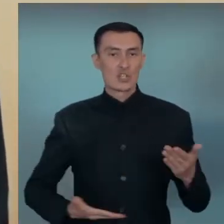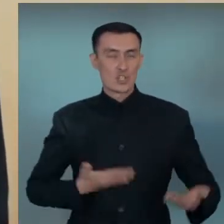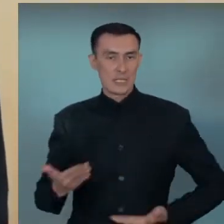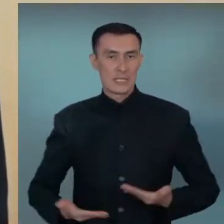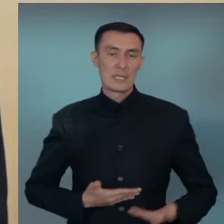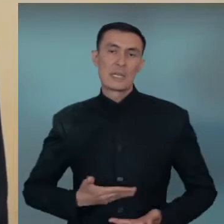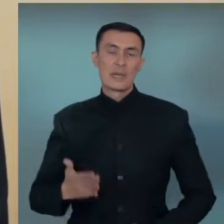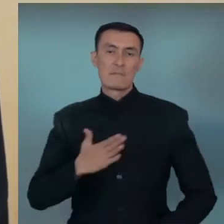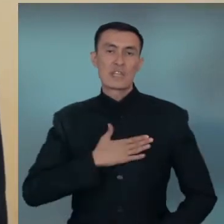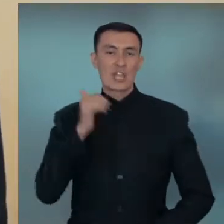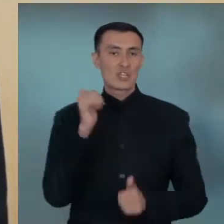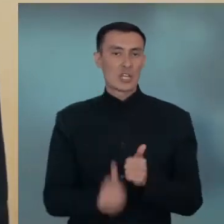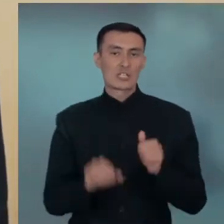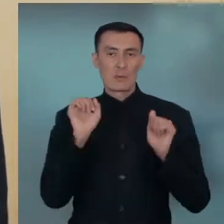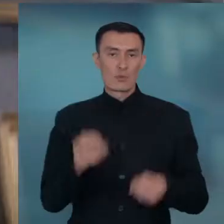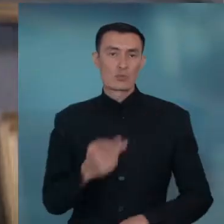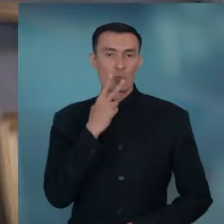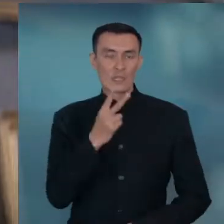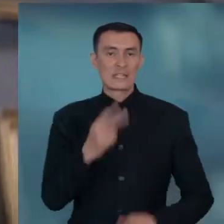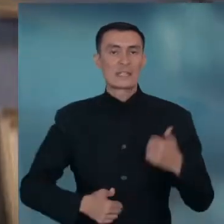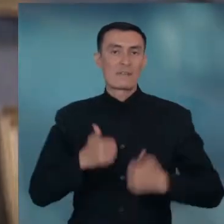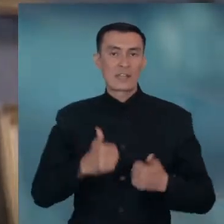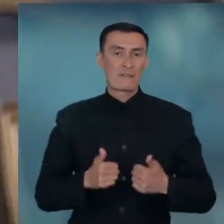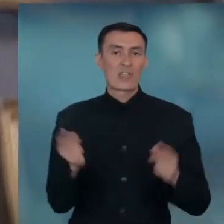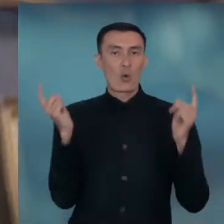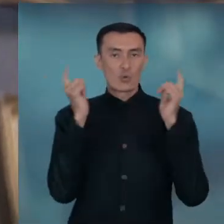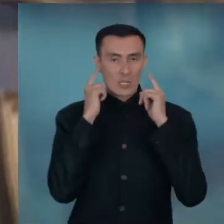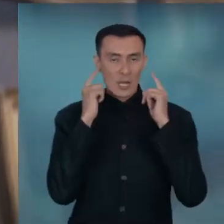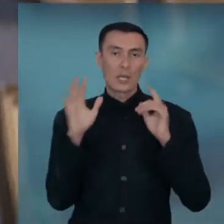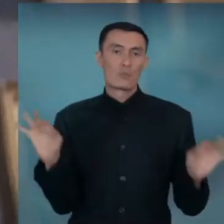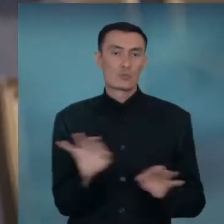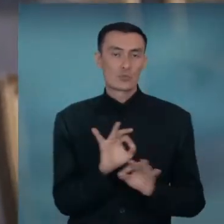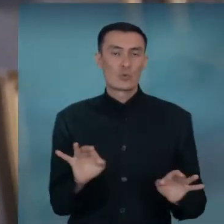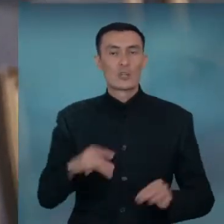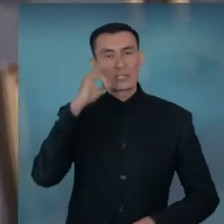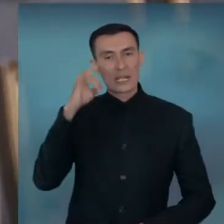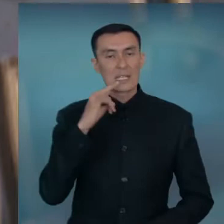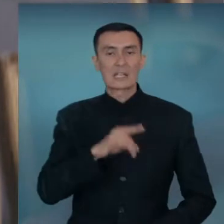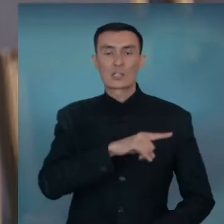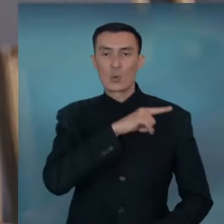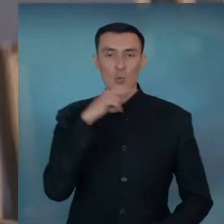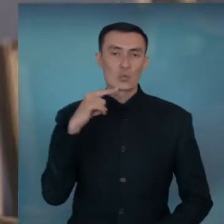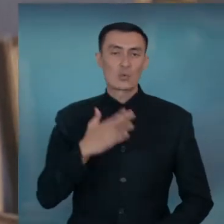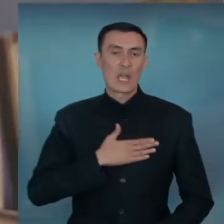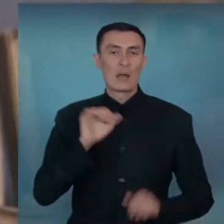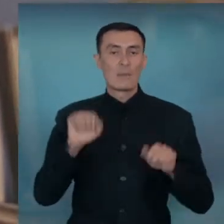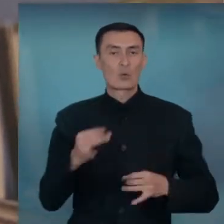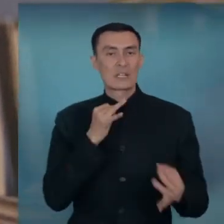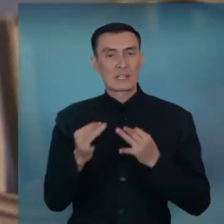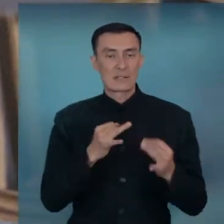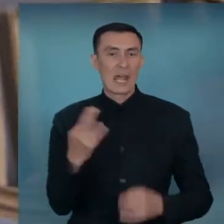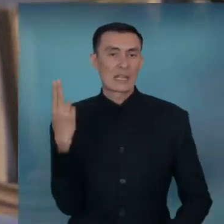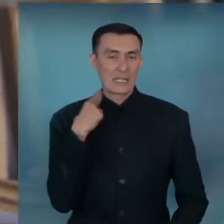often see me at tournaments wearing headphones. Besides Kazakh and Russian, I speak English and